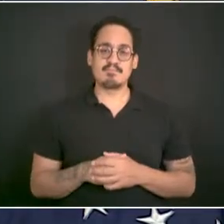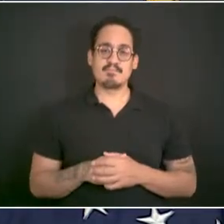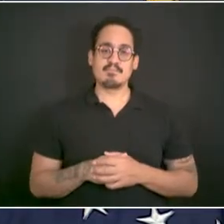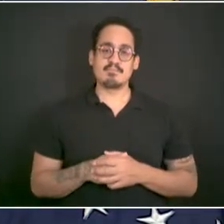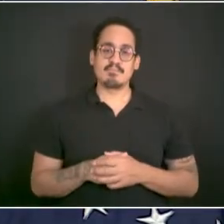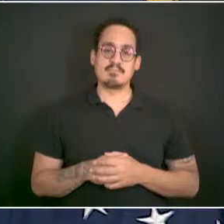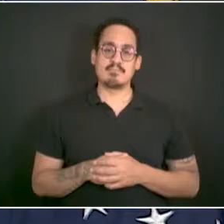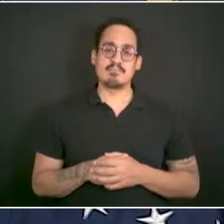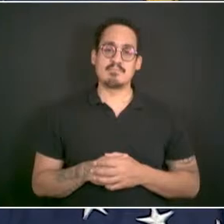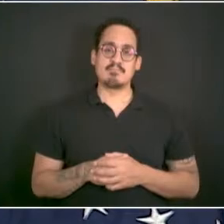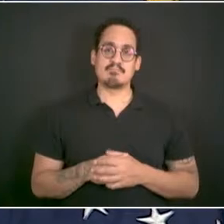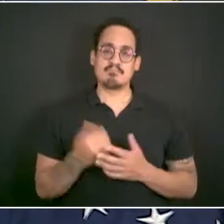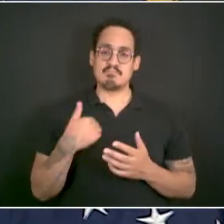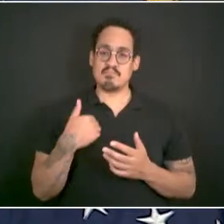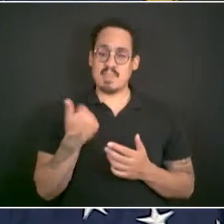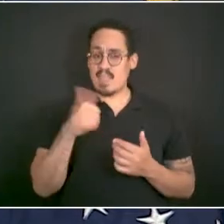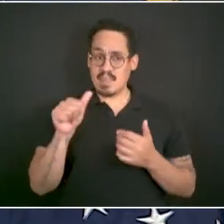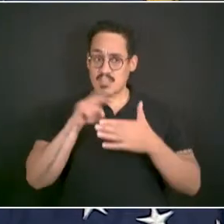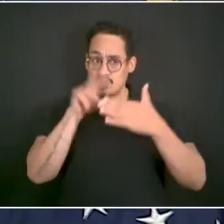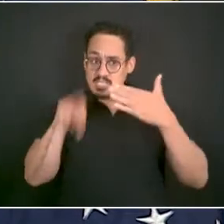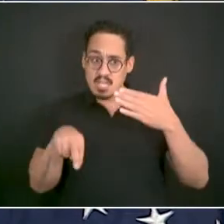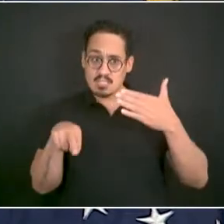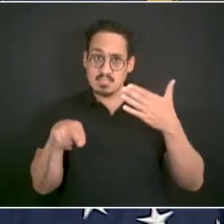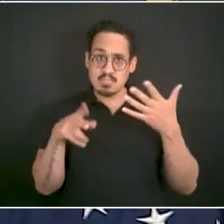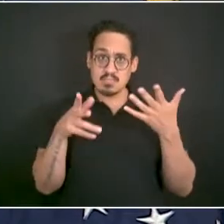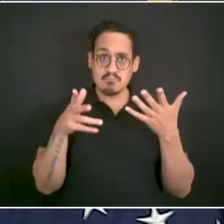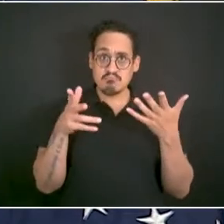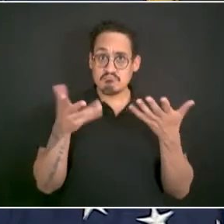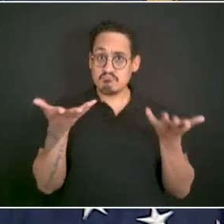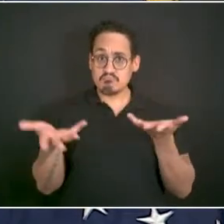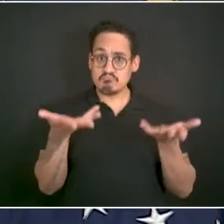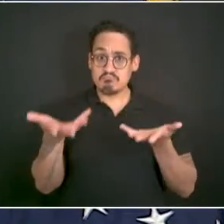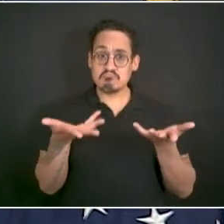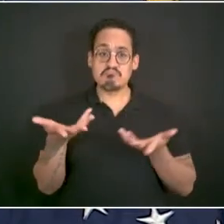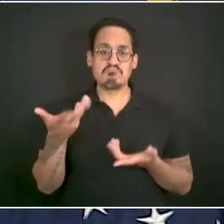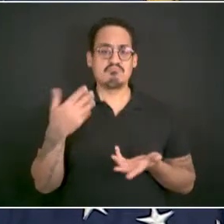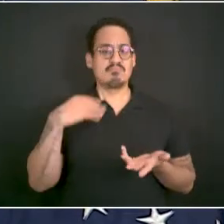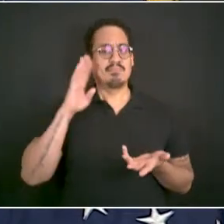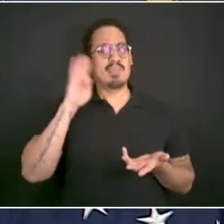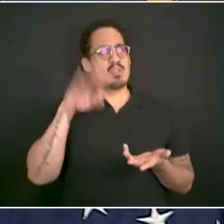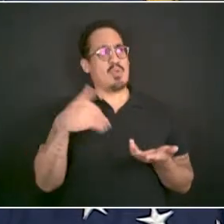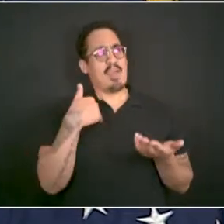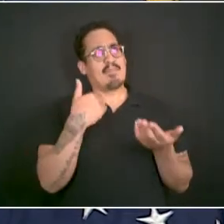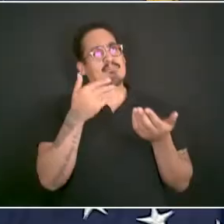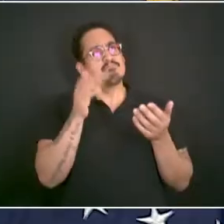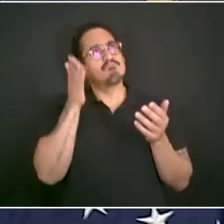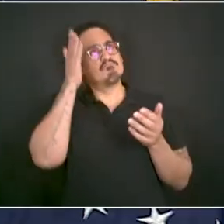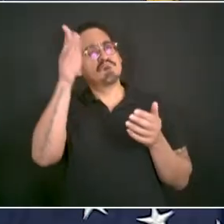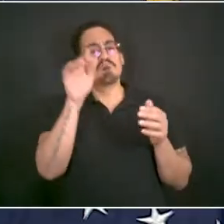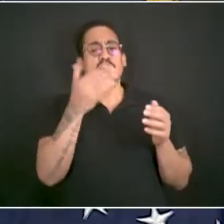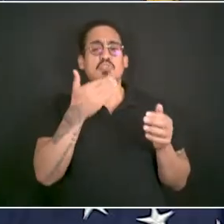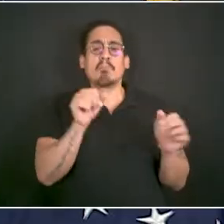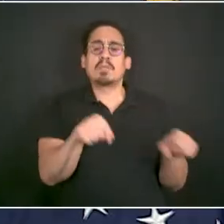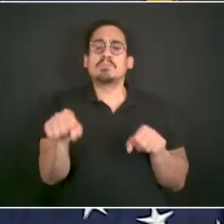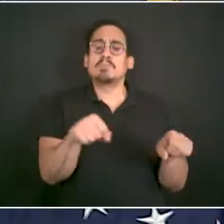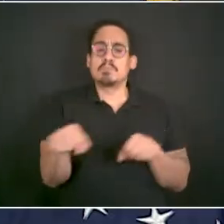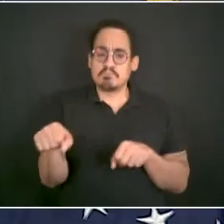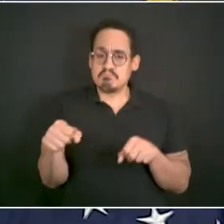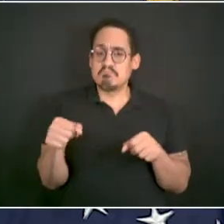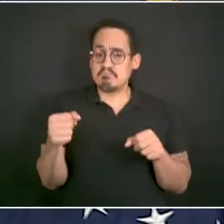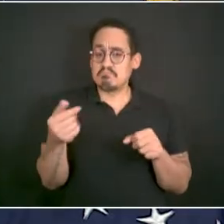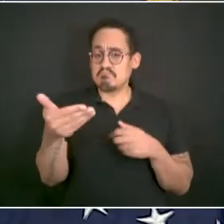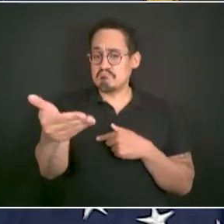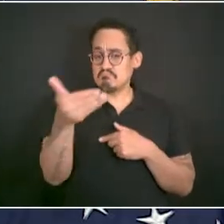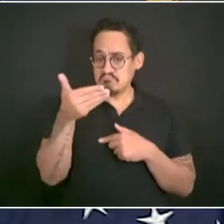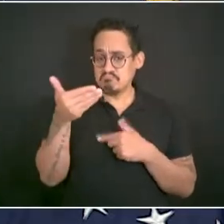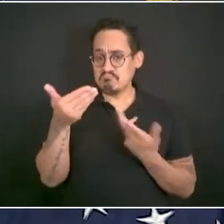tangible results, I knew that we had a good possibility of landing this plane, and, so I